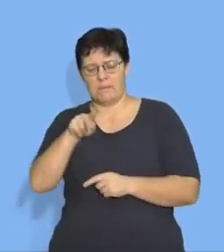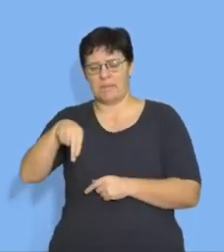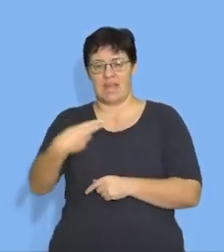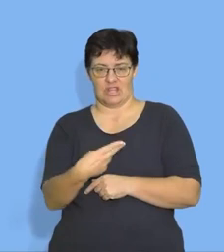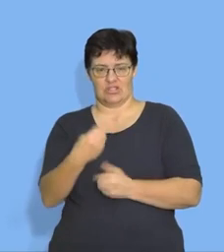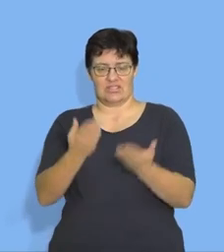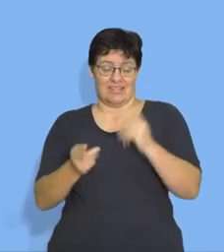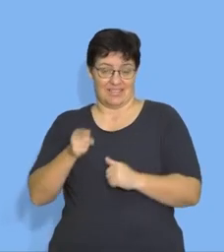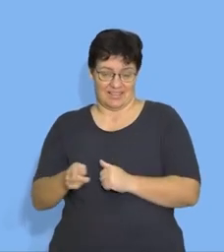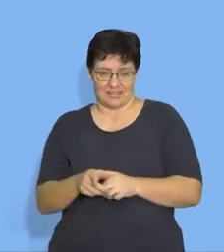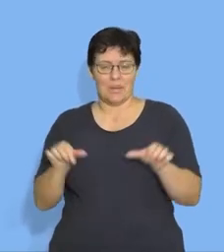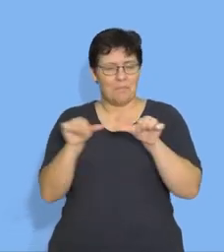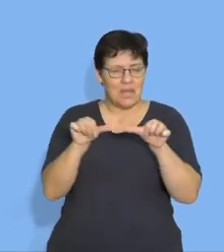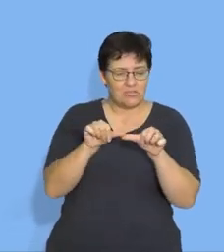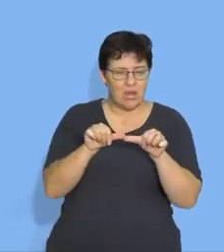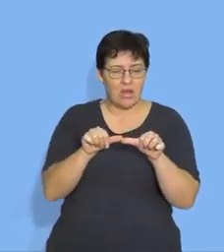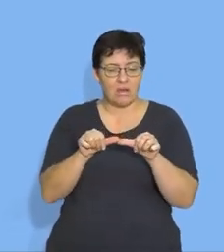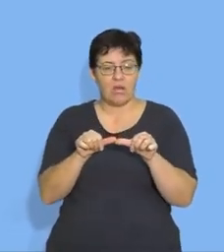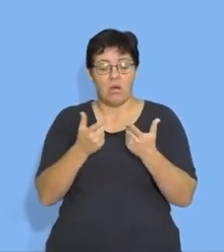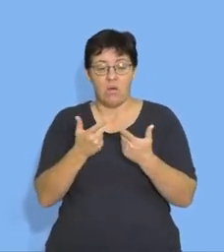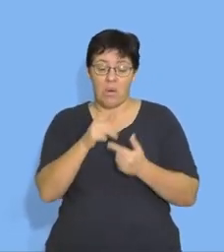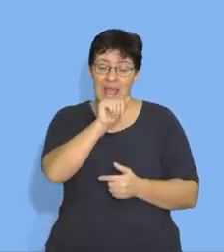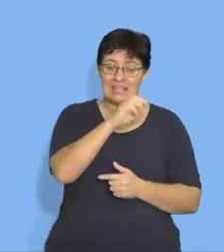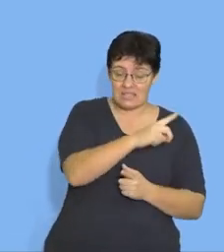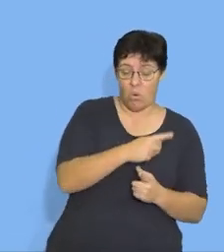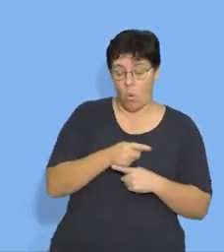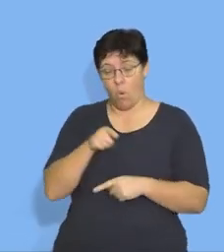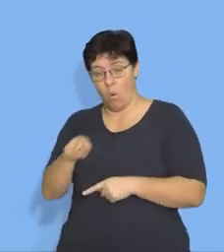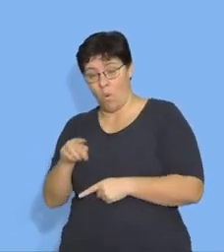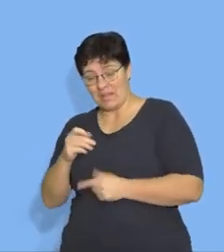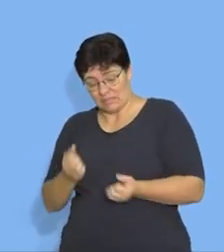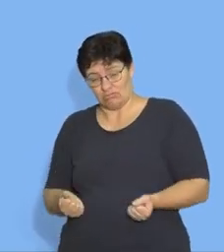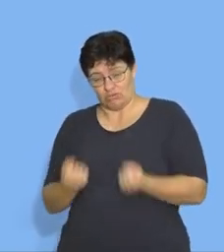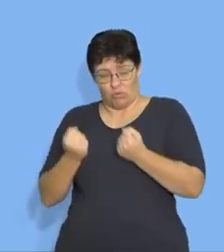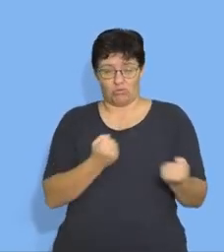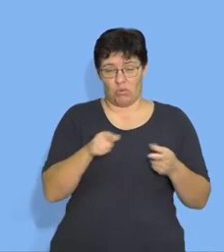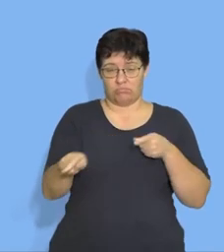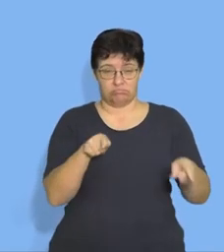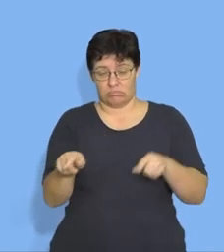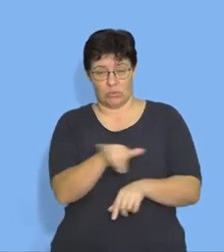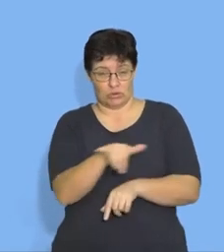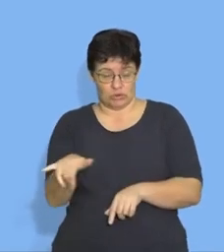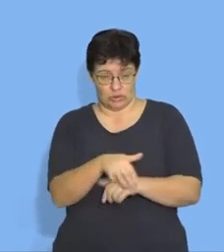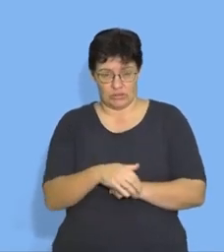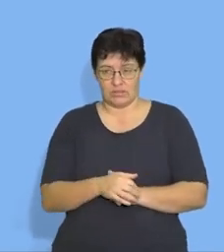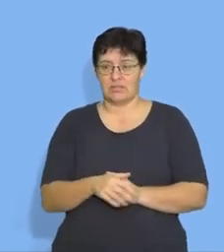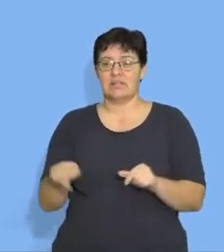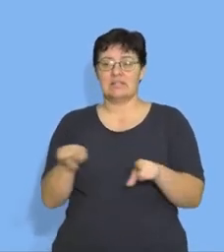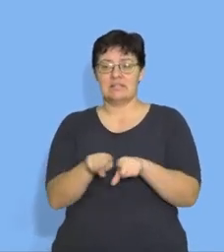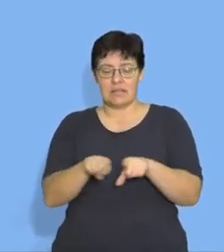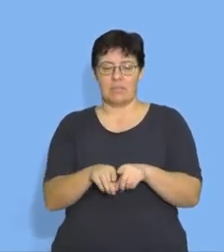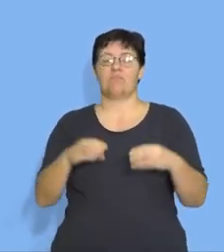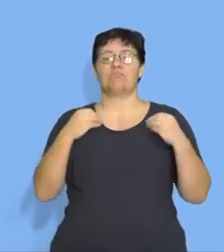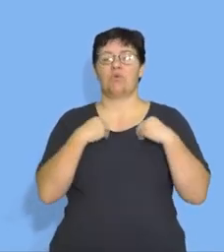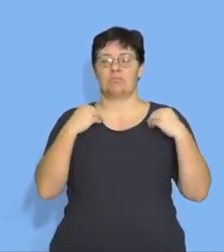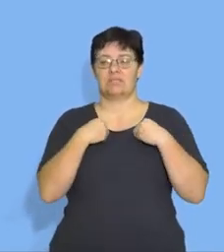as a measure of how strong an acid or a base is, we shall also, that will also be based on actual properties